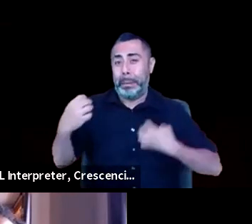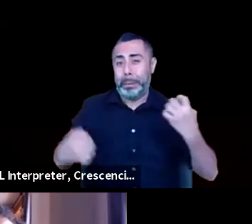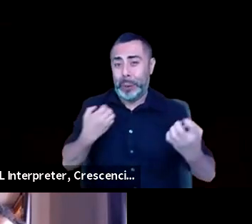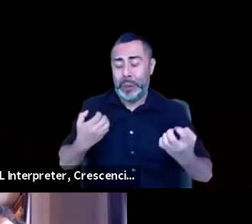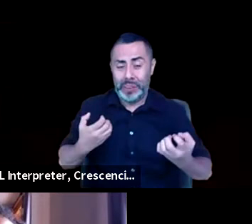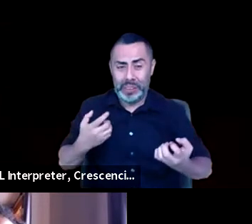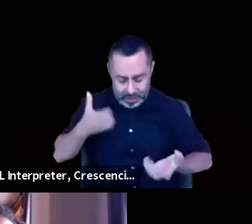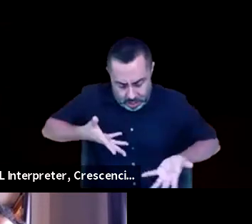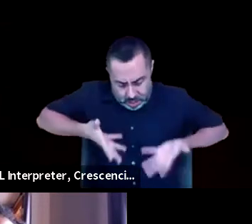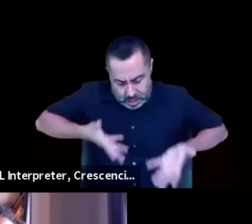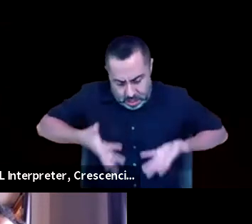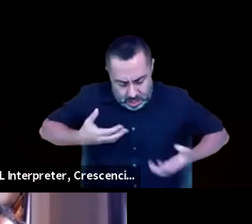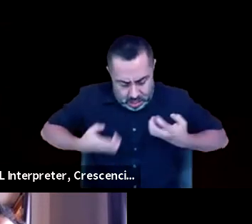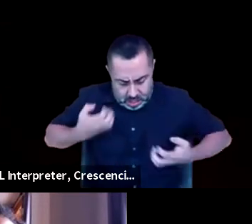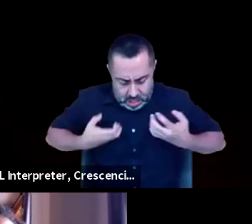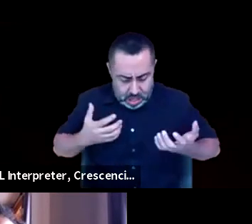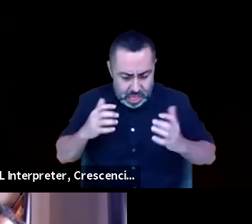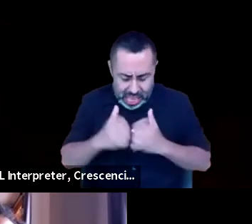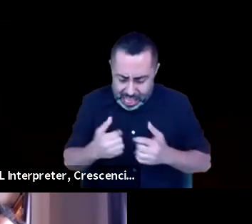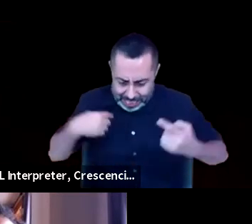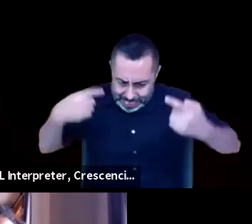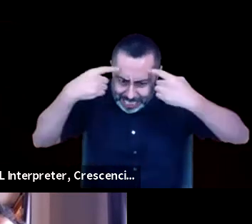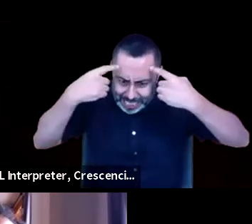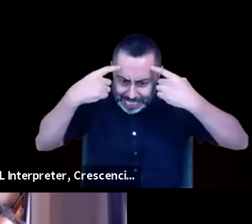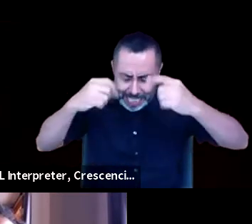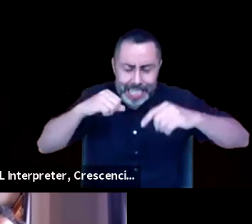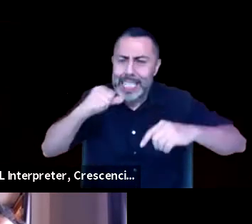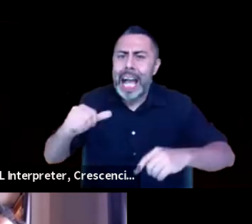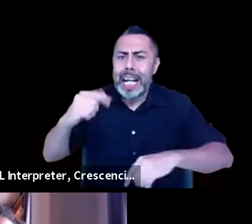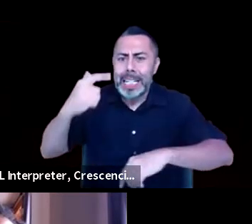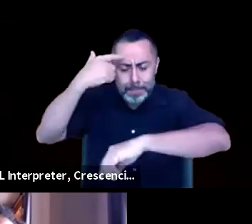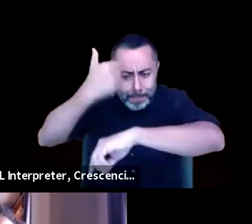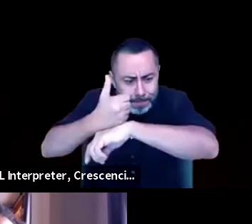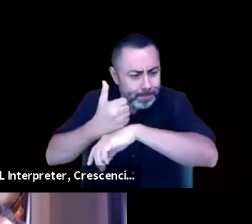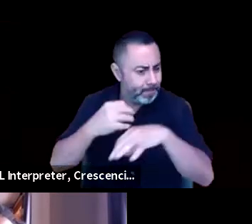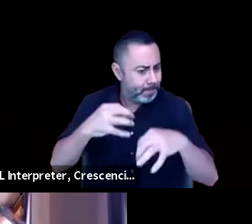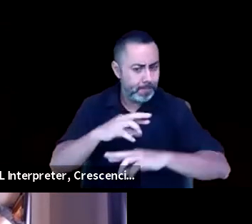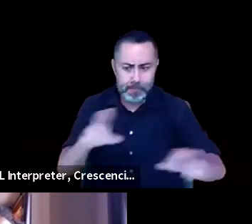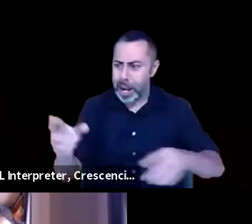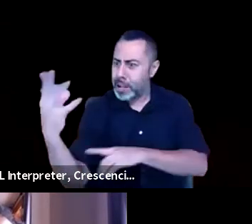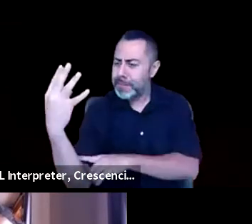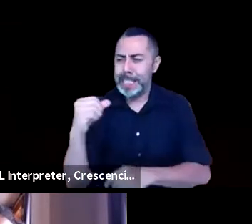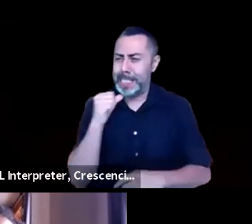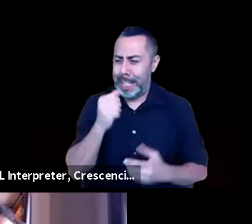I, I'm not in a mind space to be able to do this right now.